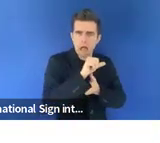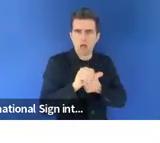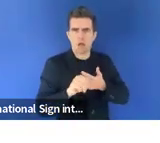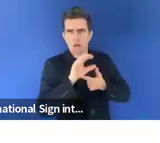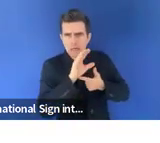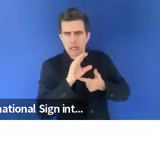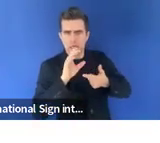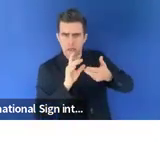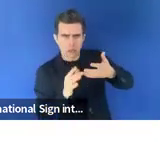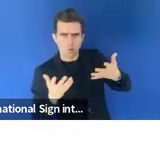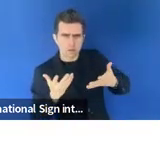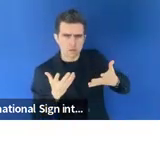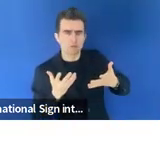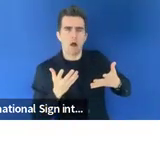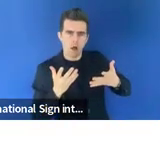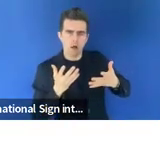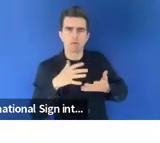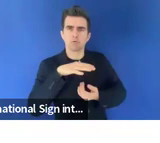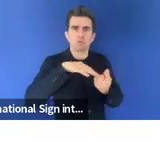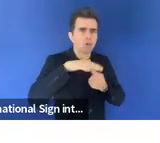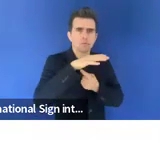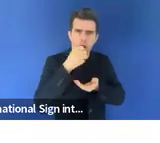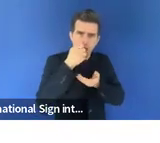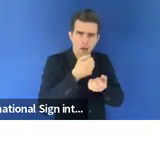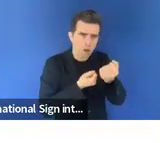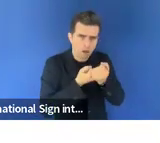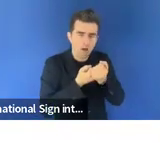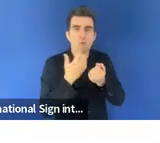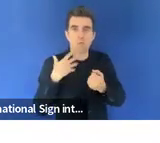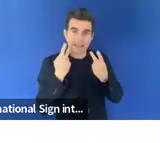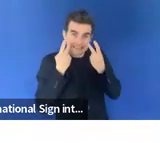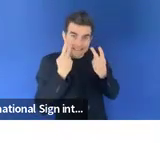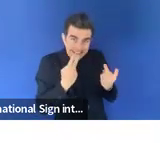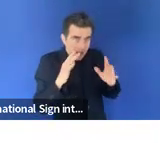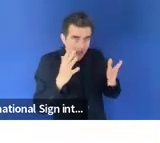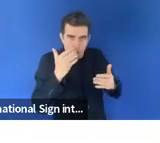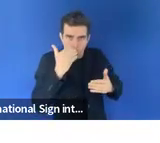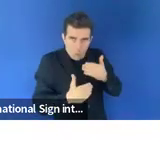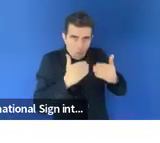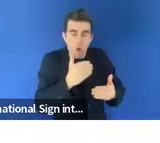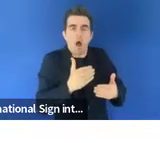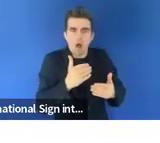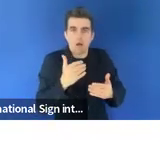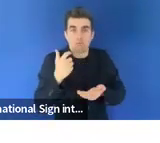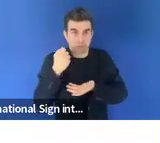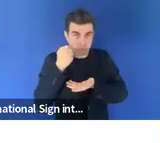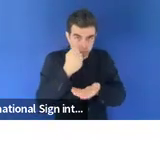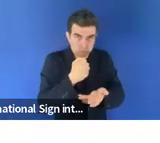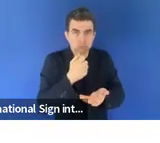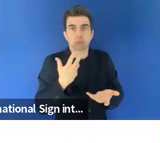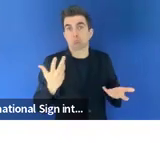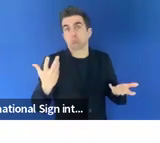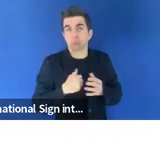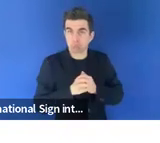able to make a very clear comparison. And you want to be able to make sure that the quality of your outcome is connected to